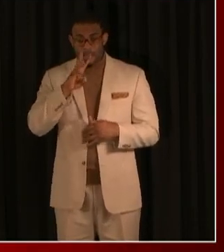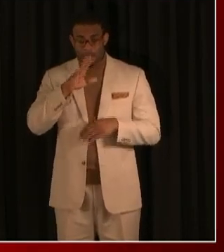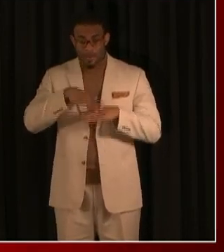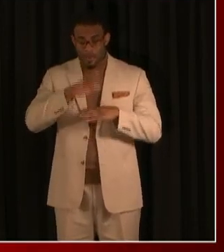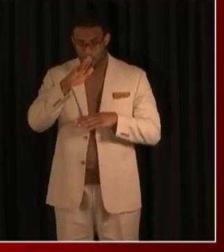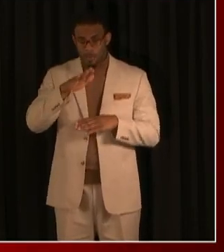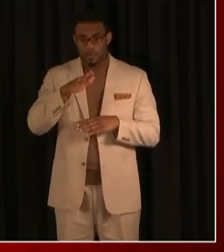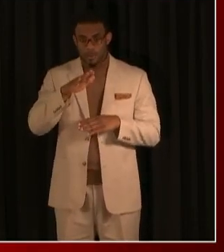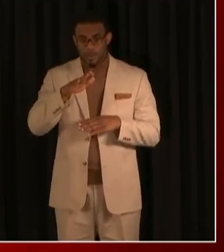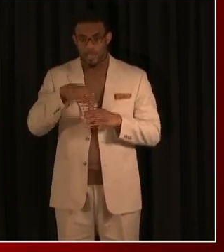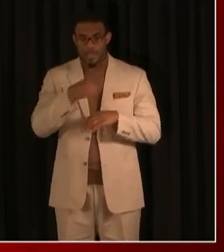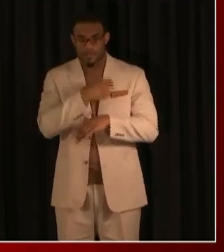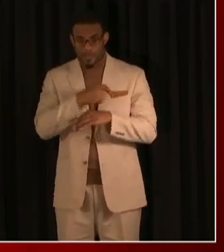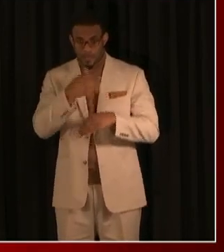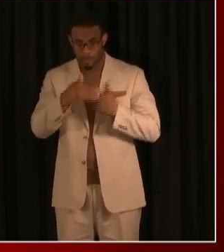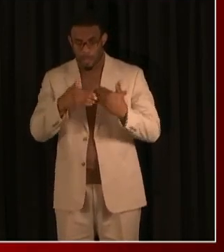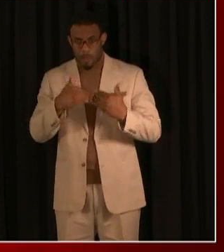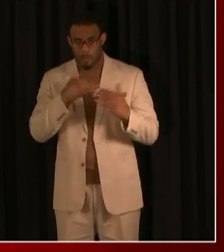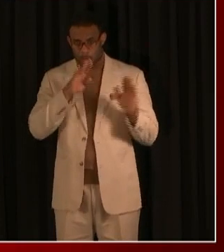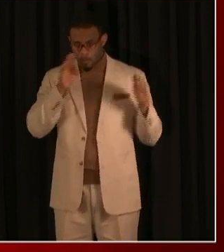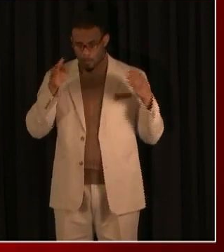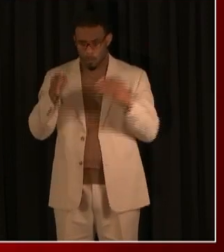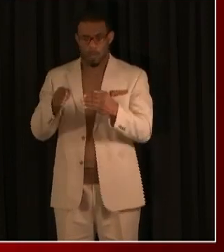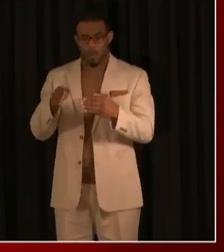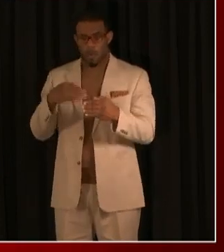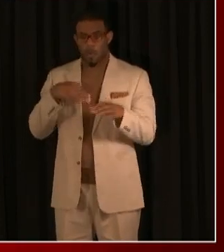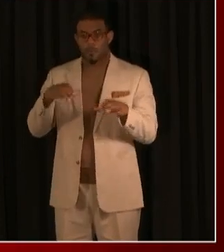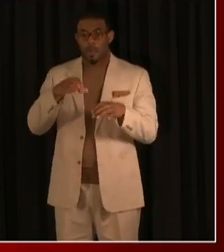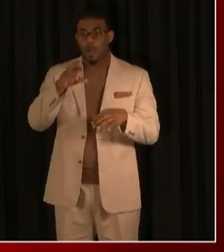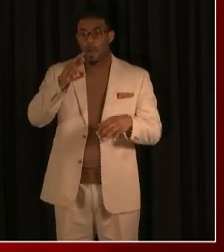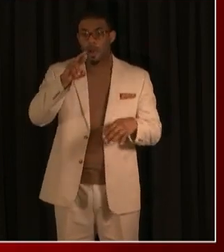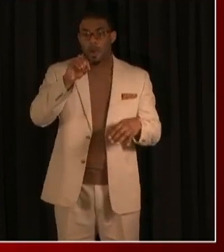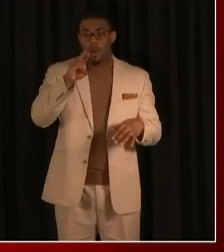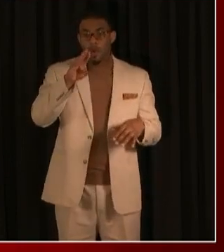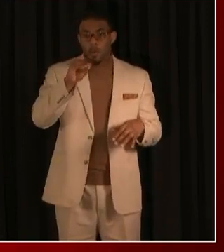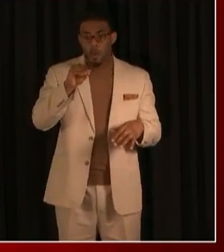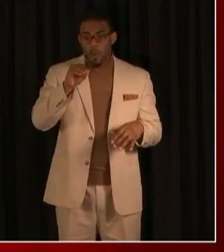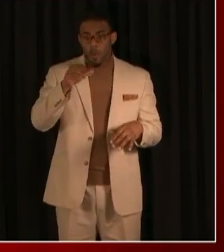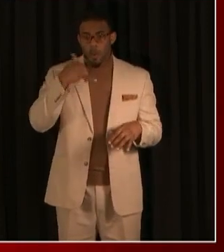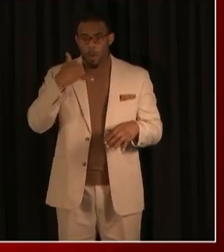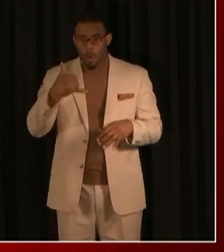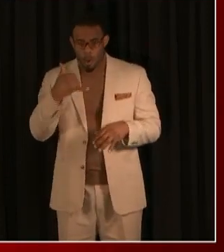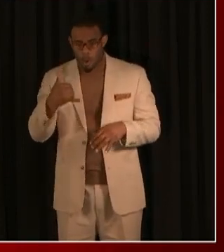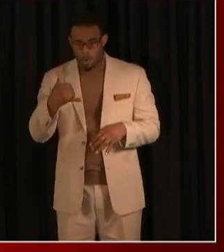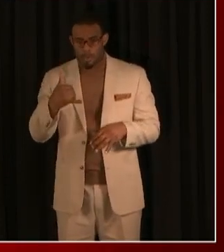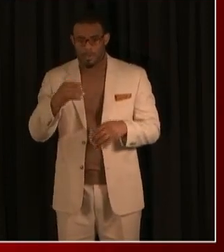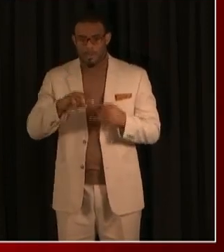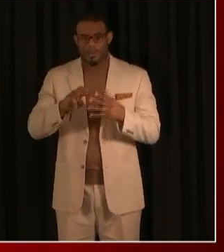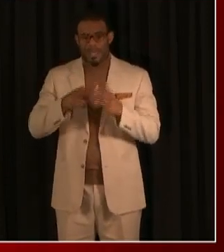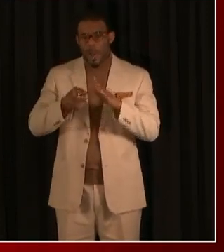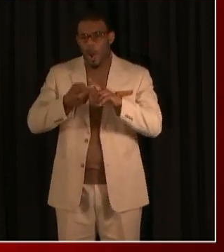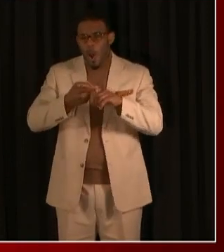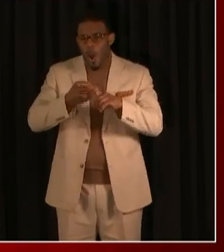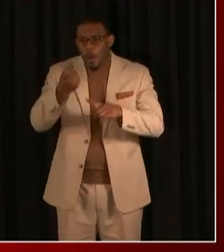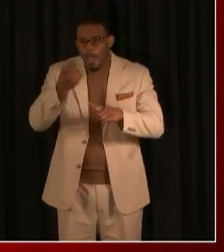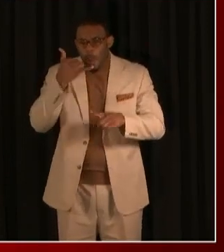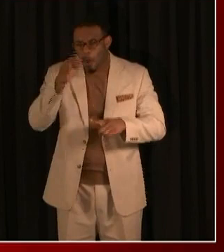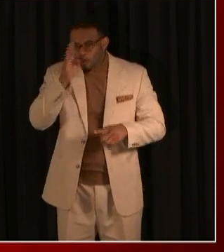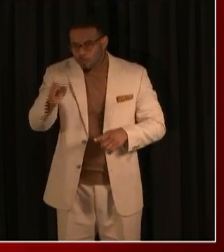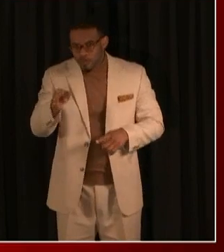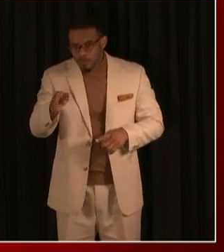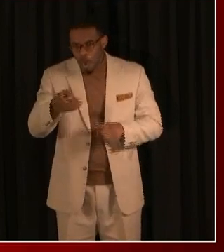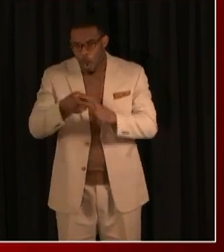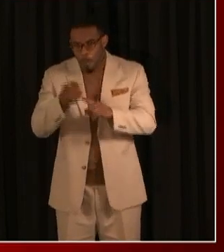the vaccine and vaccination process. We've also done robo-dials through to several communities across the district as